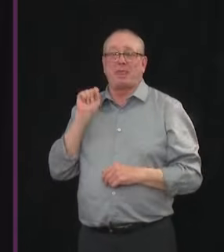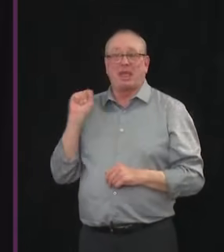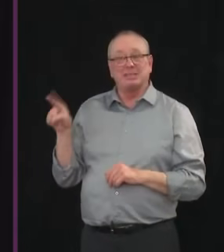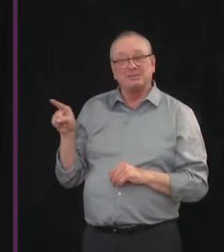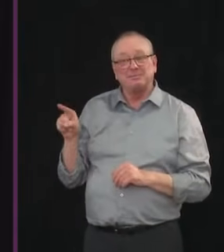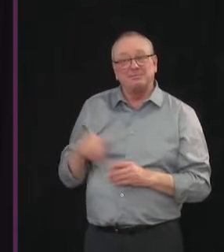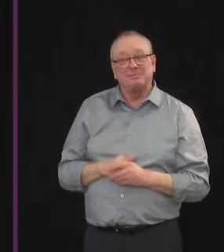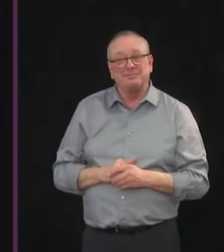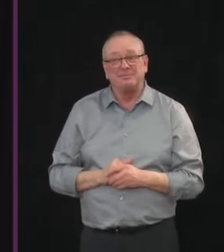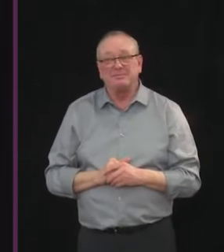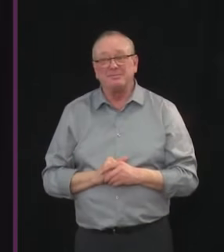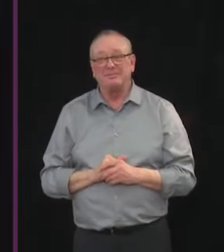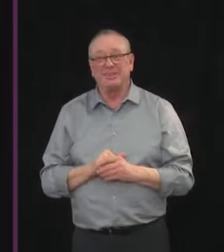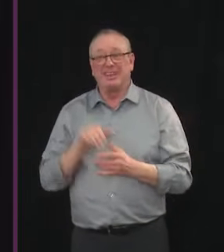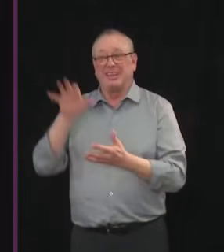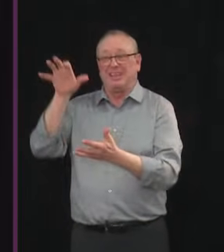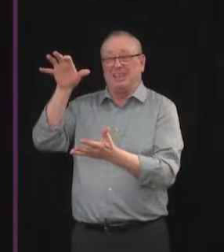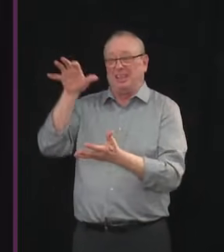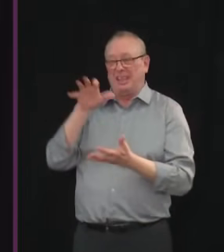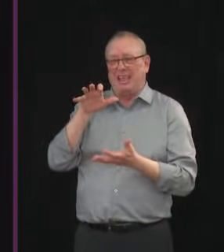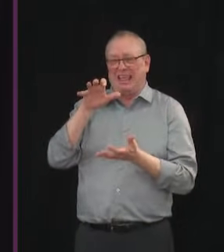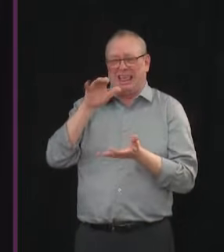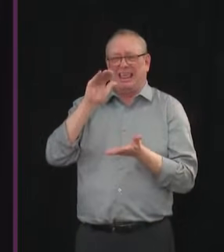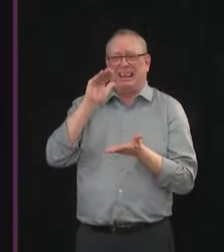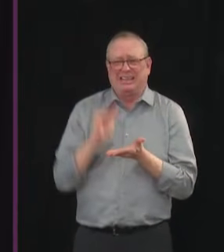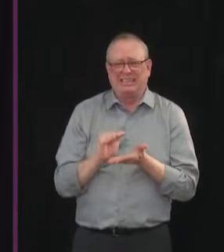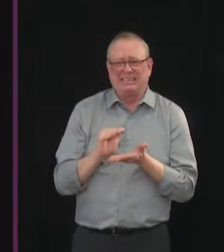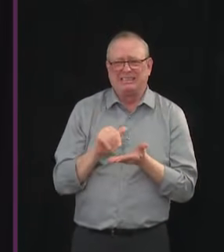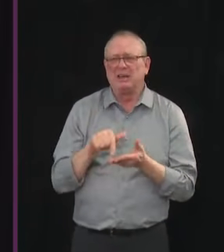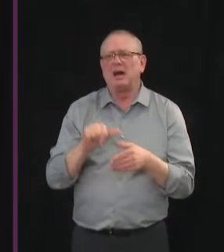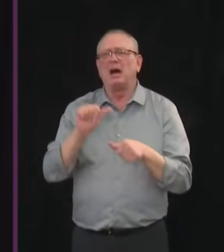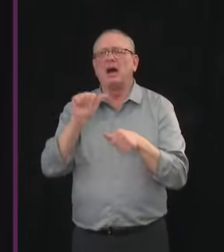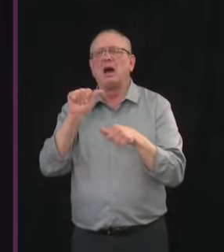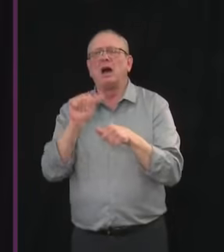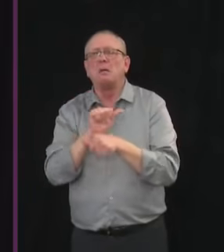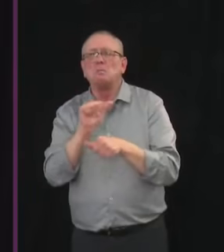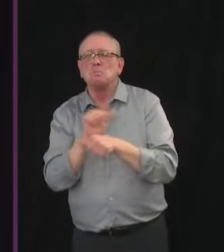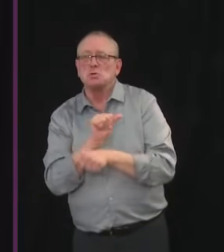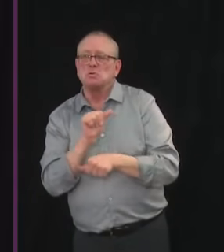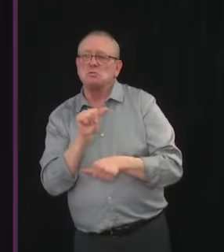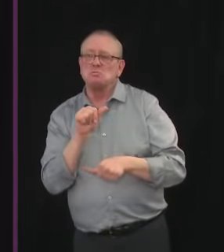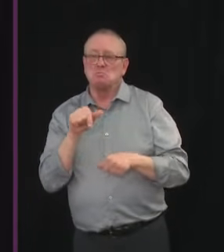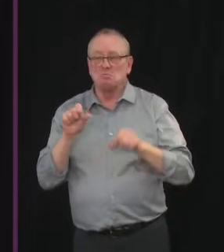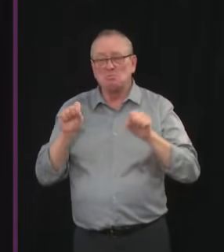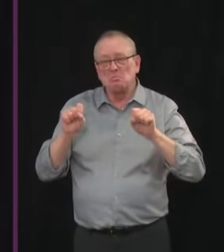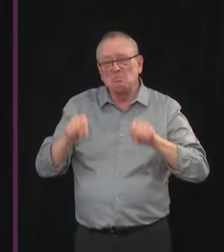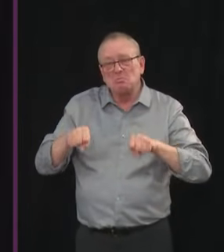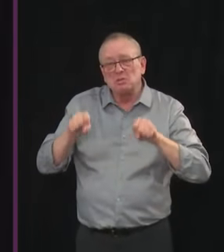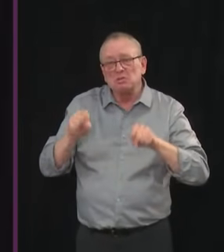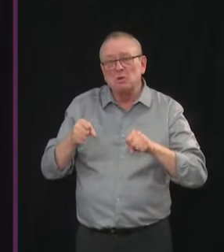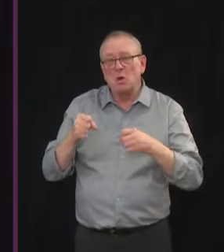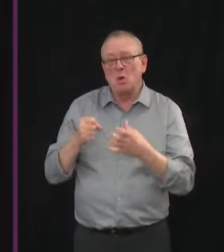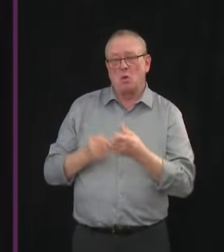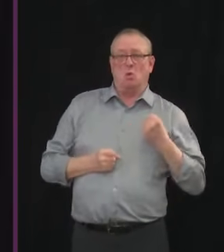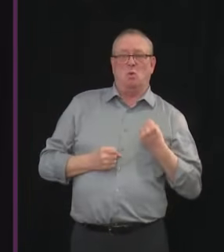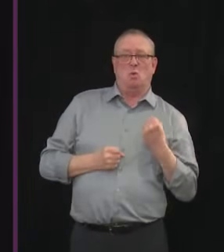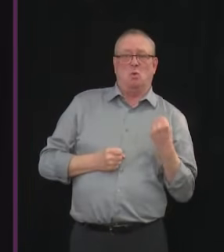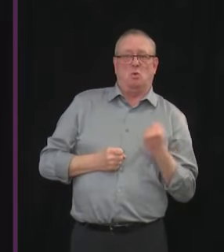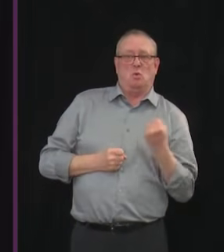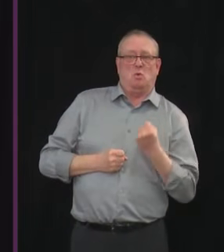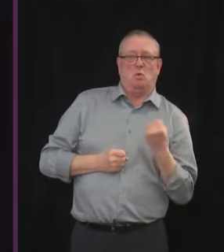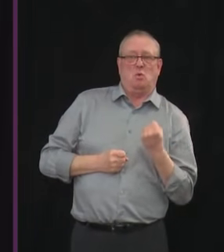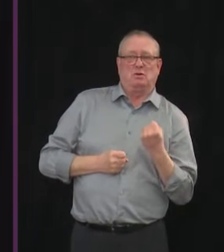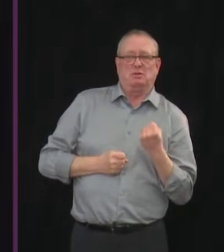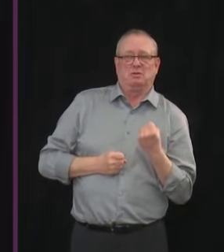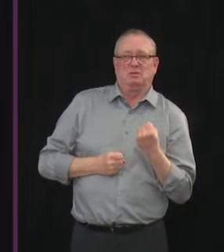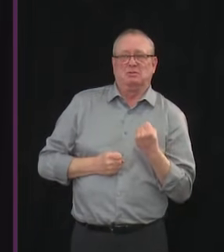whether Alberta is considering holding back doses when it resumes its vaccination program,